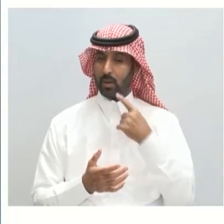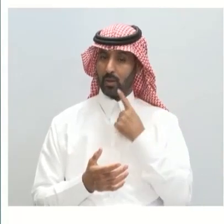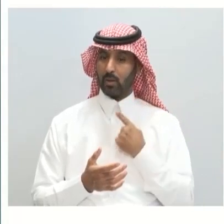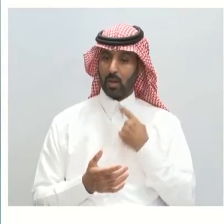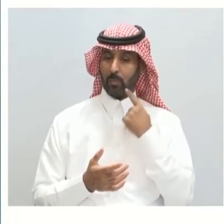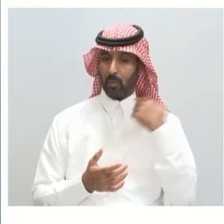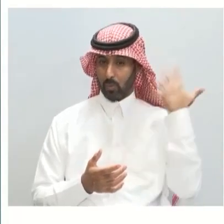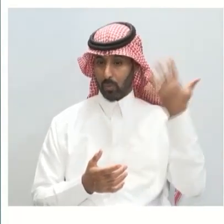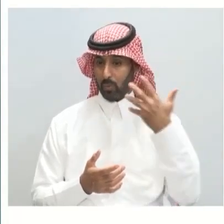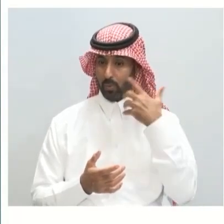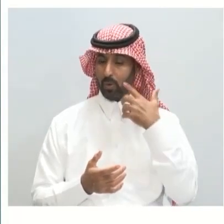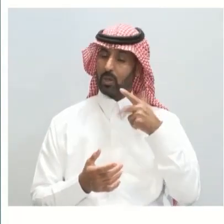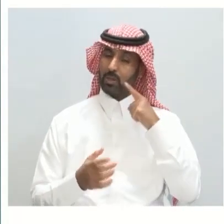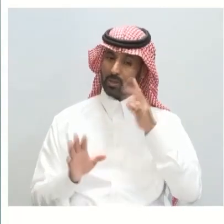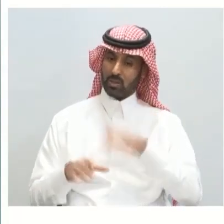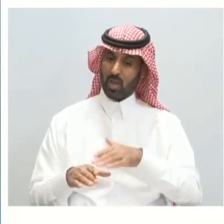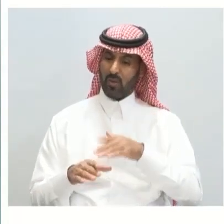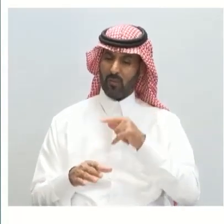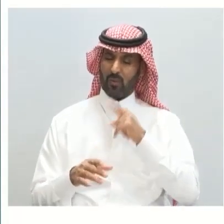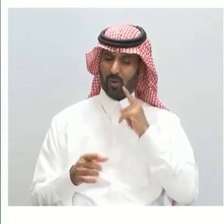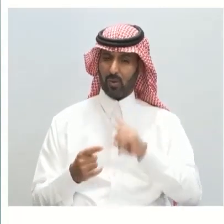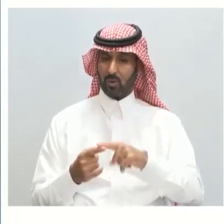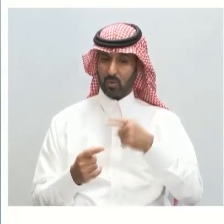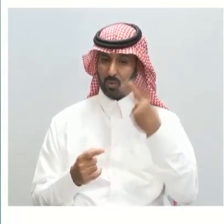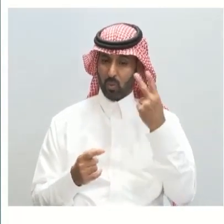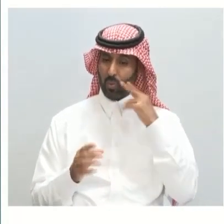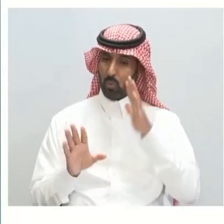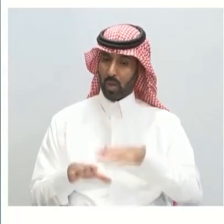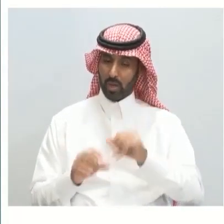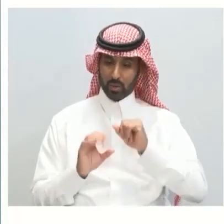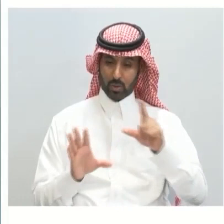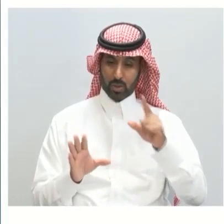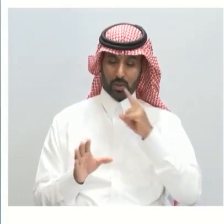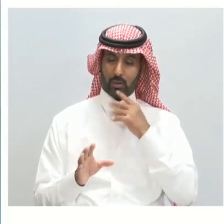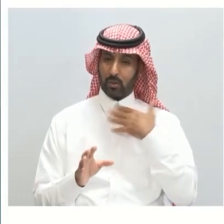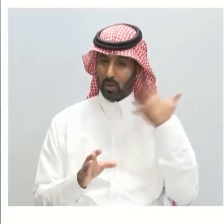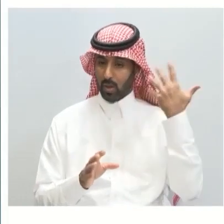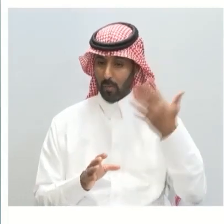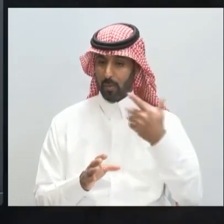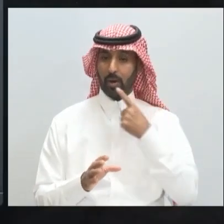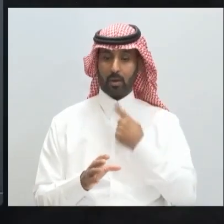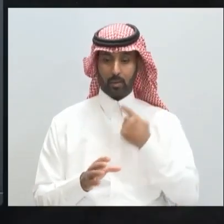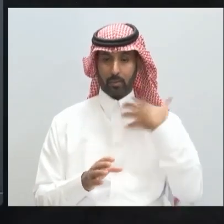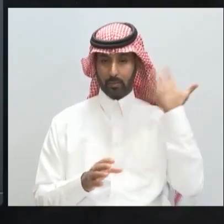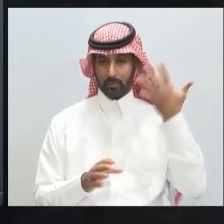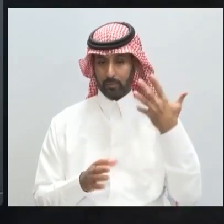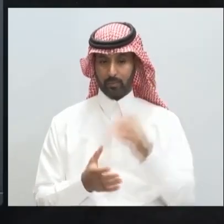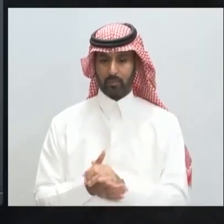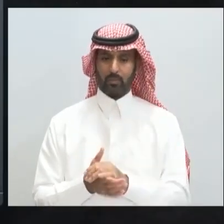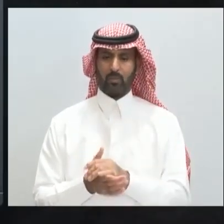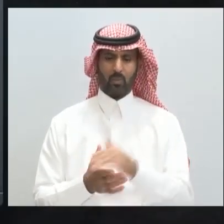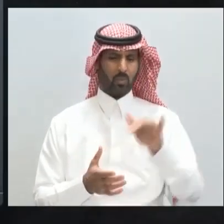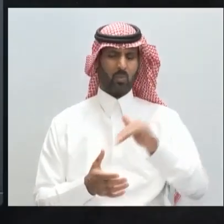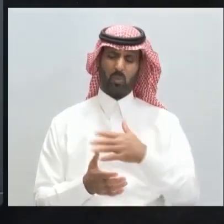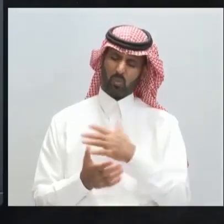I wish we could have gone on for another 2 weeks. So here he wishes something and he regrets something. He regrets coming